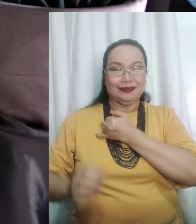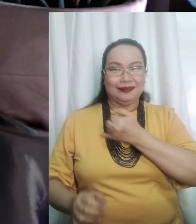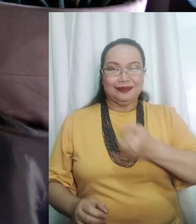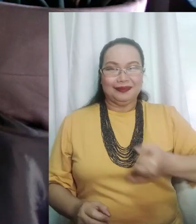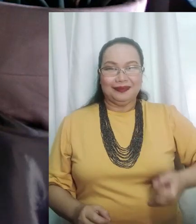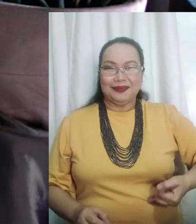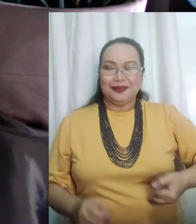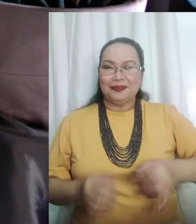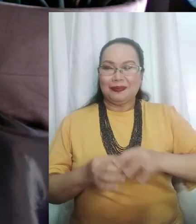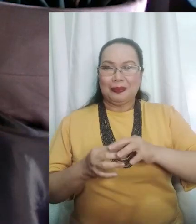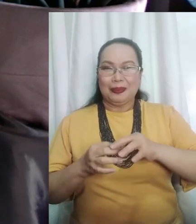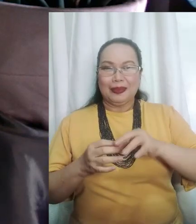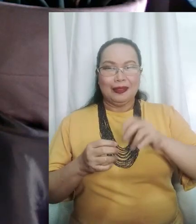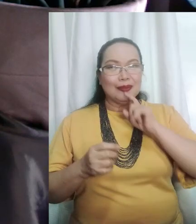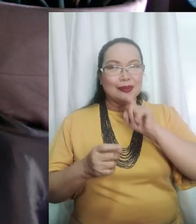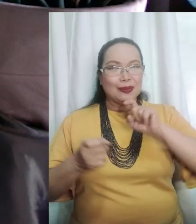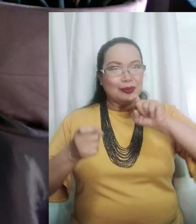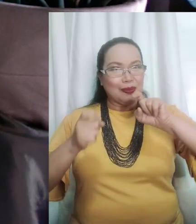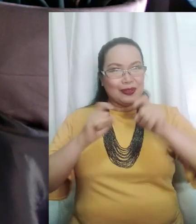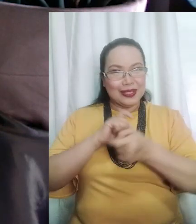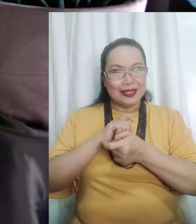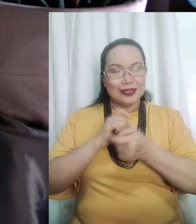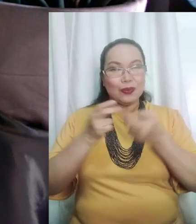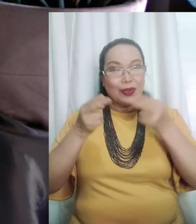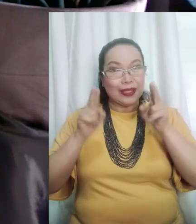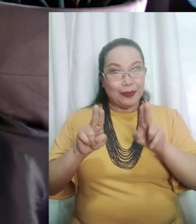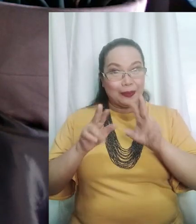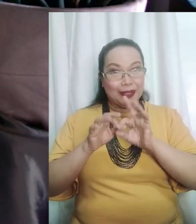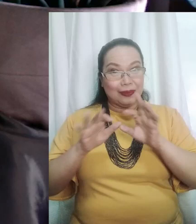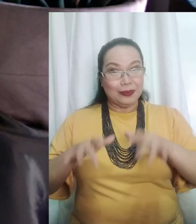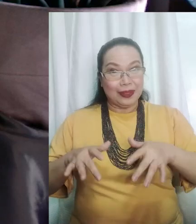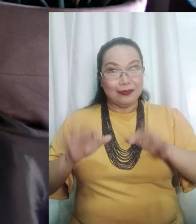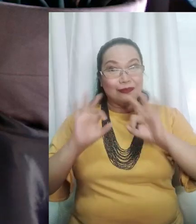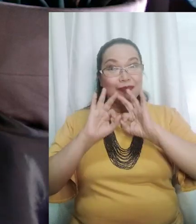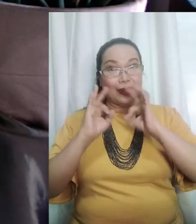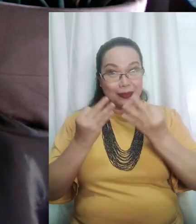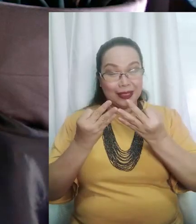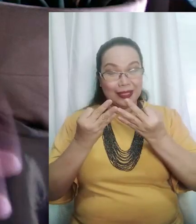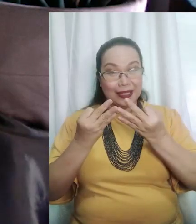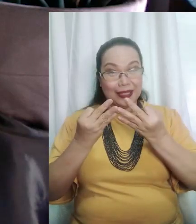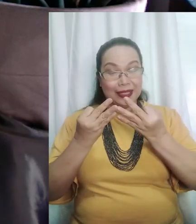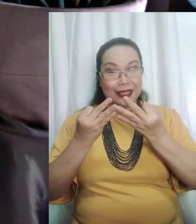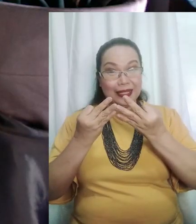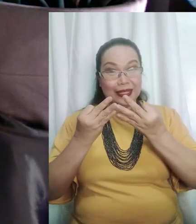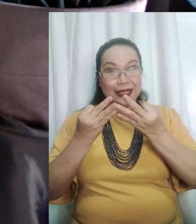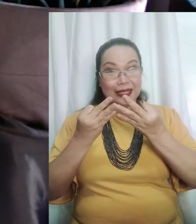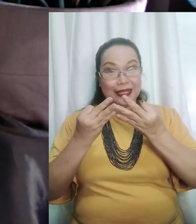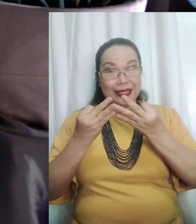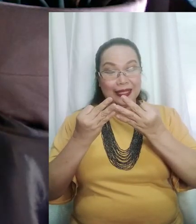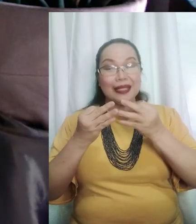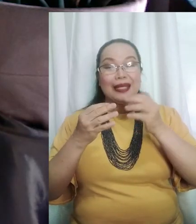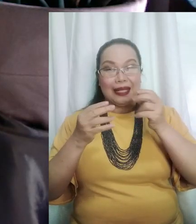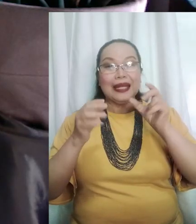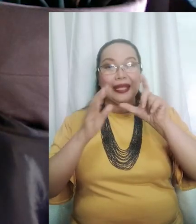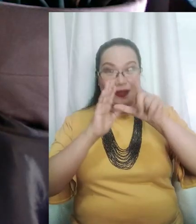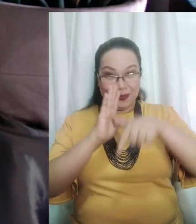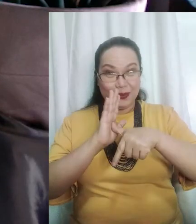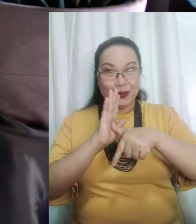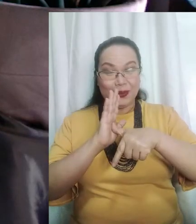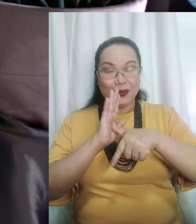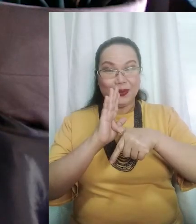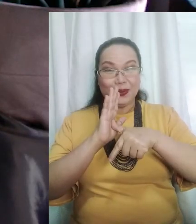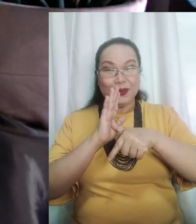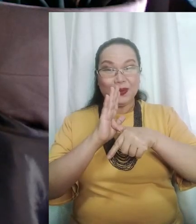destiny of his family and eventually his nation Israel and